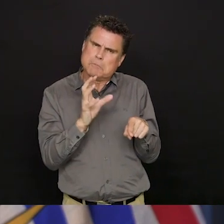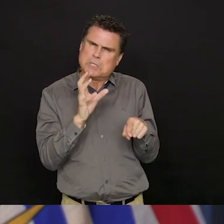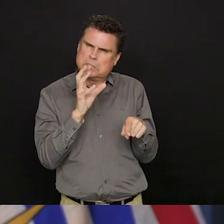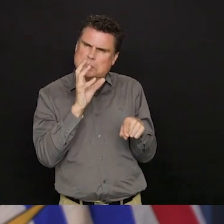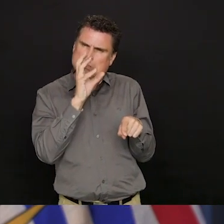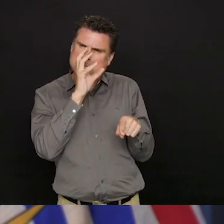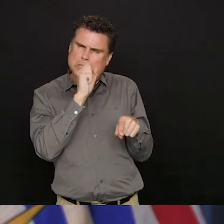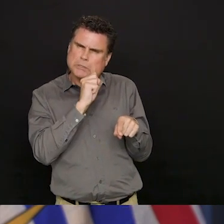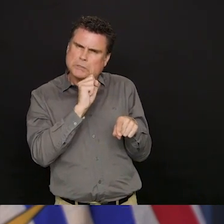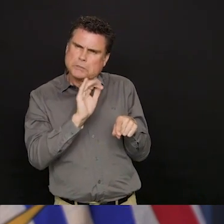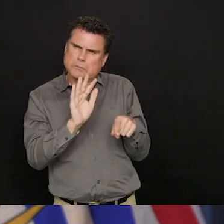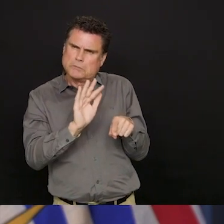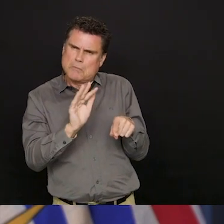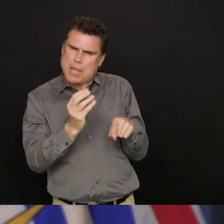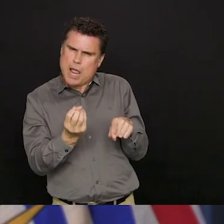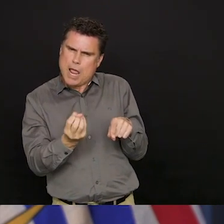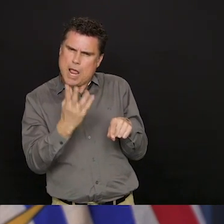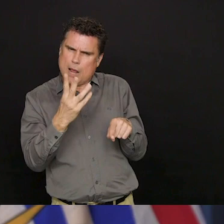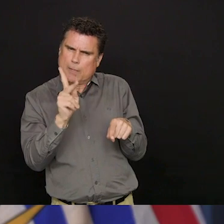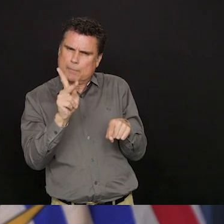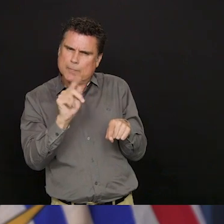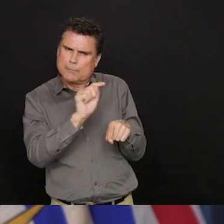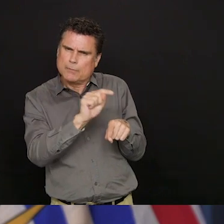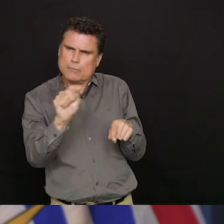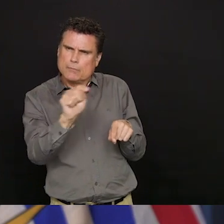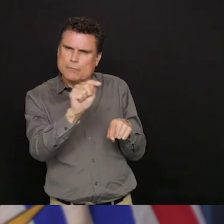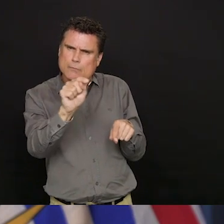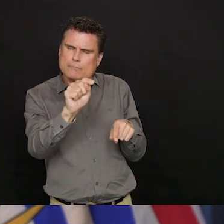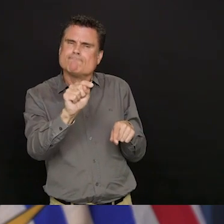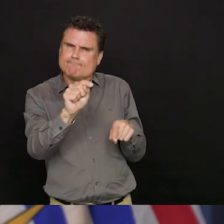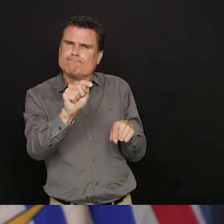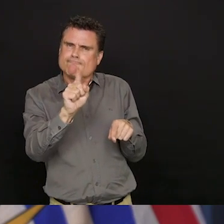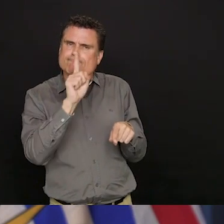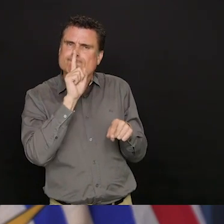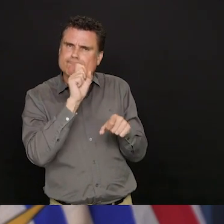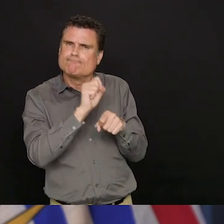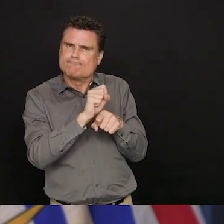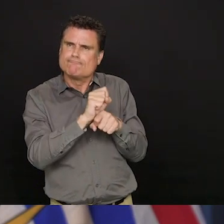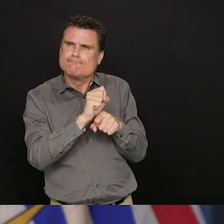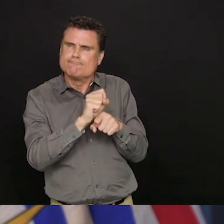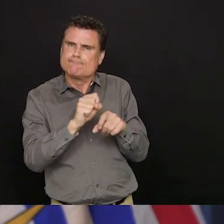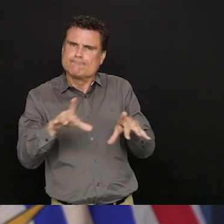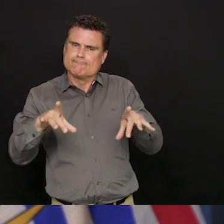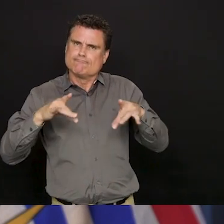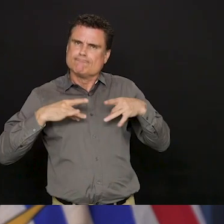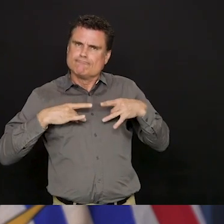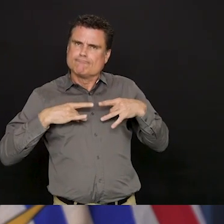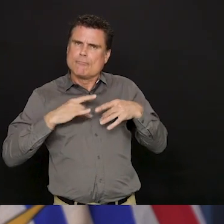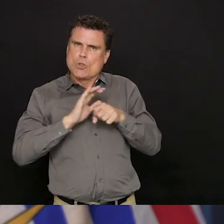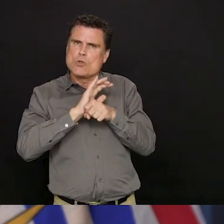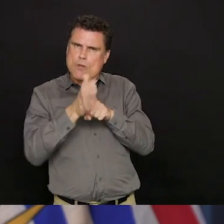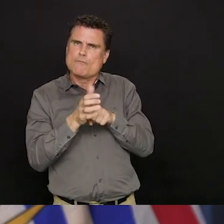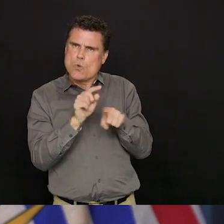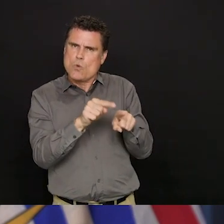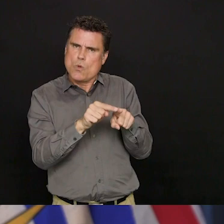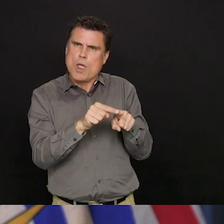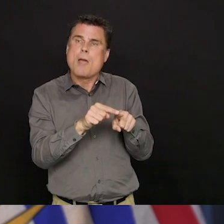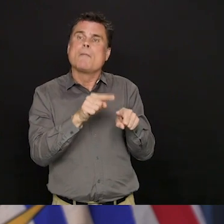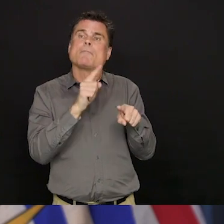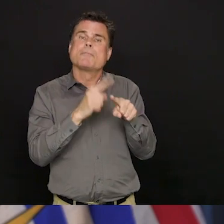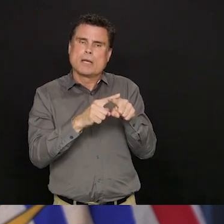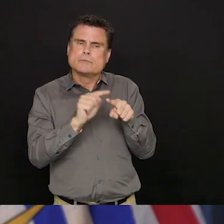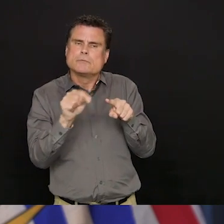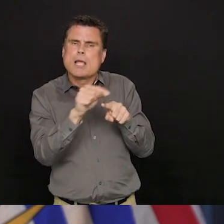of how many people might have actually been infected. And it was somewhere around 4 or 5%. So I will note, that's